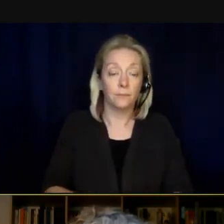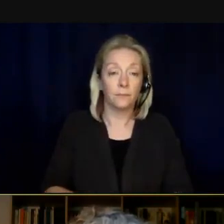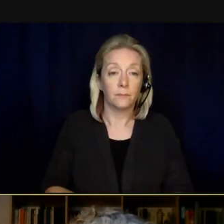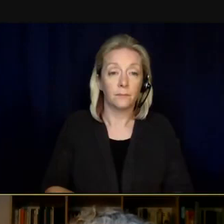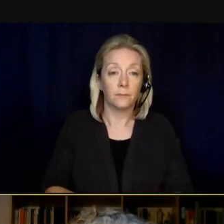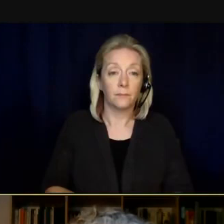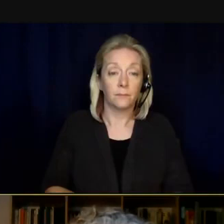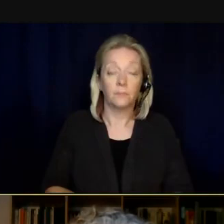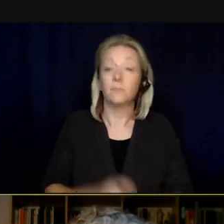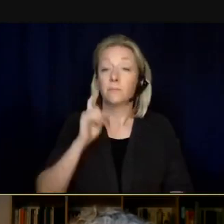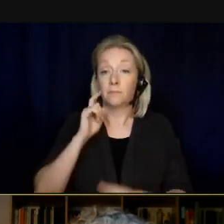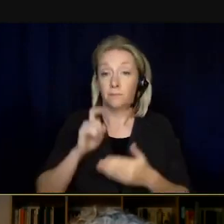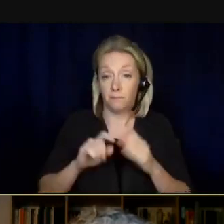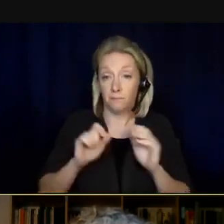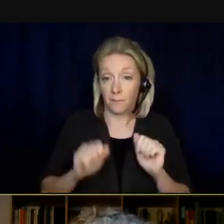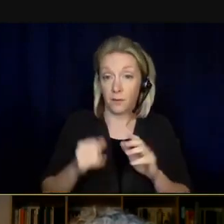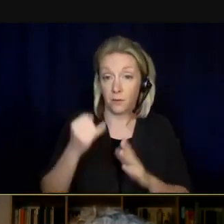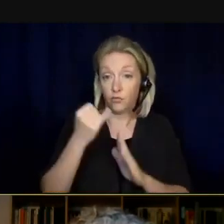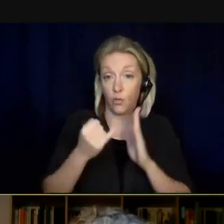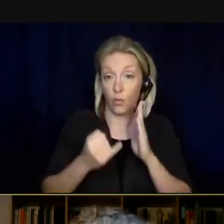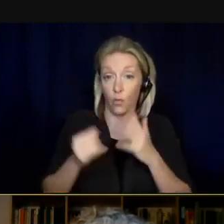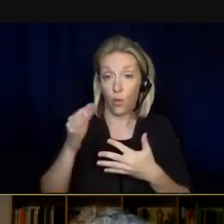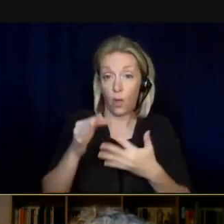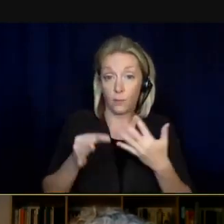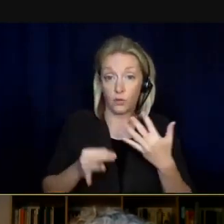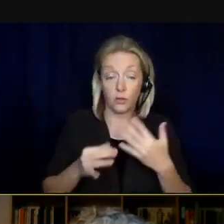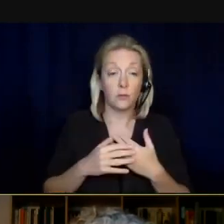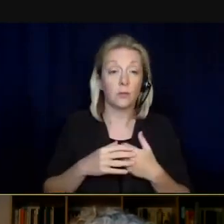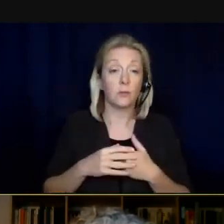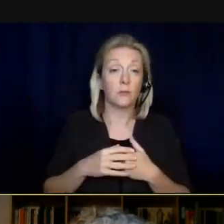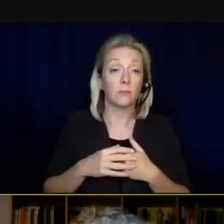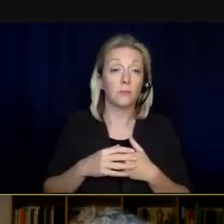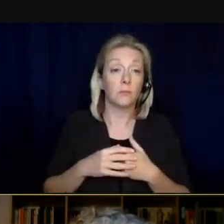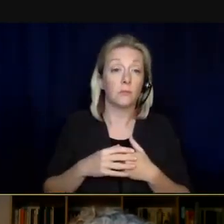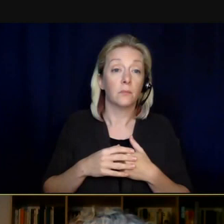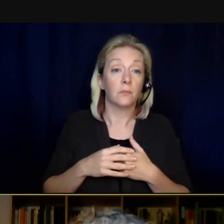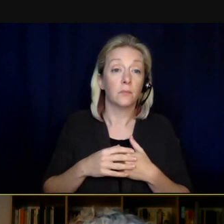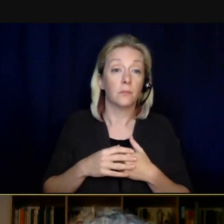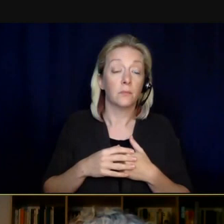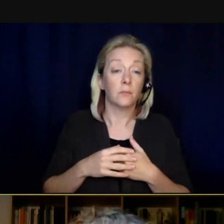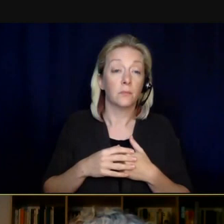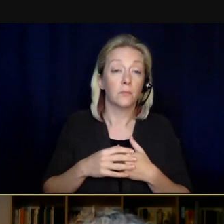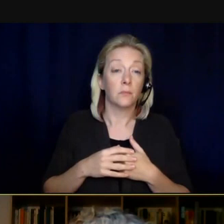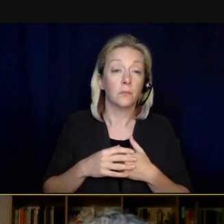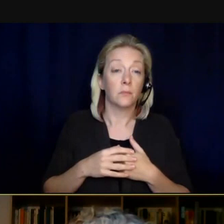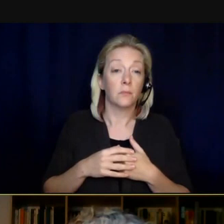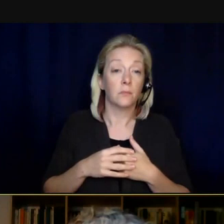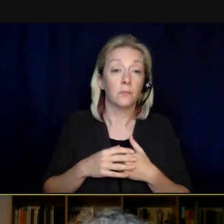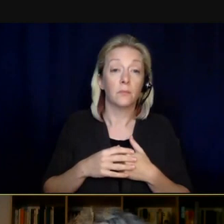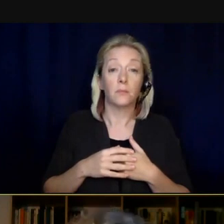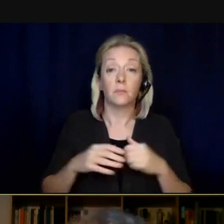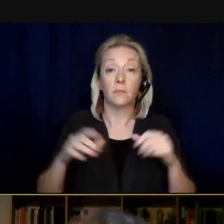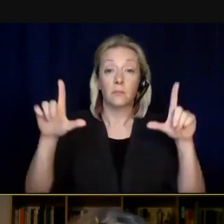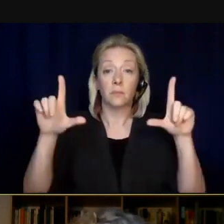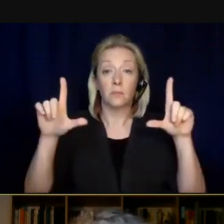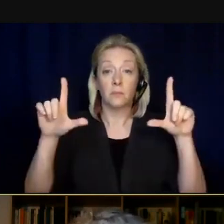So I can also draw. If I want to click on something else, okay. If I want to